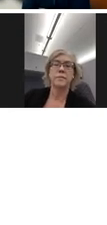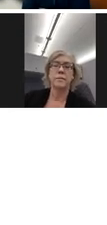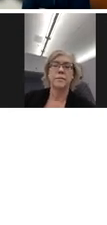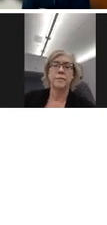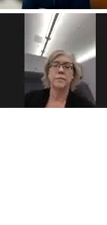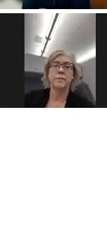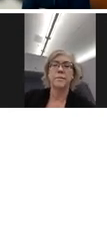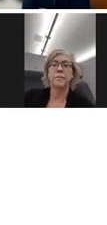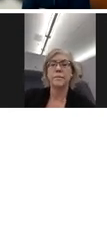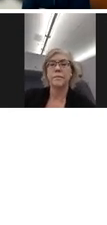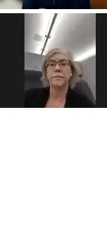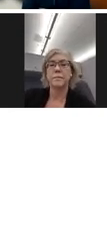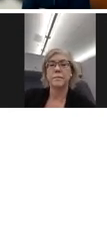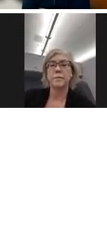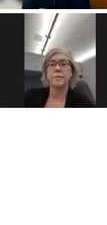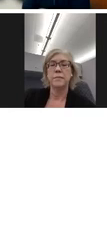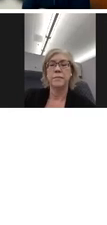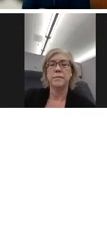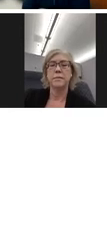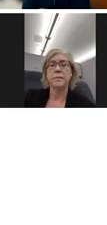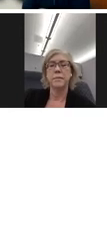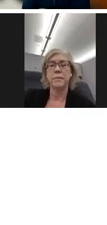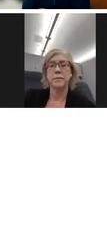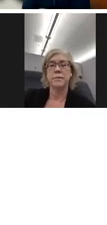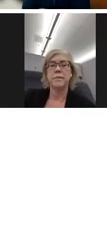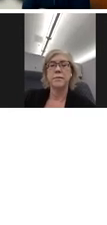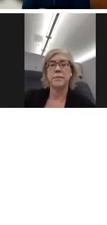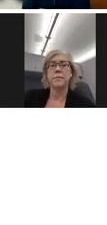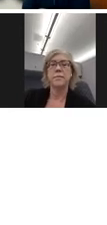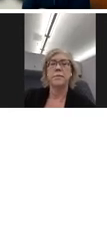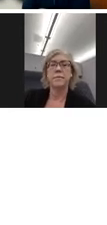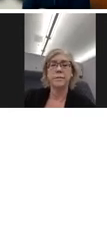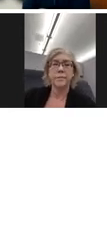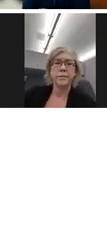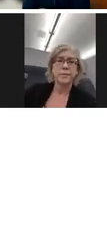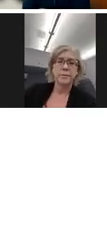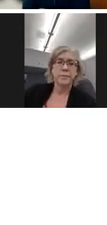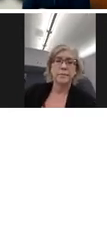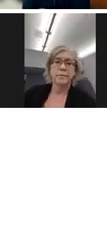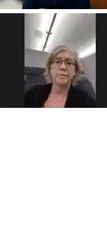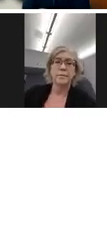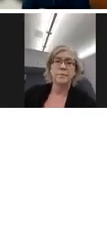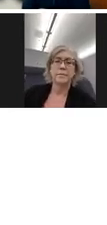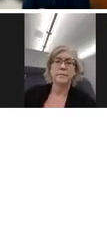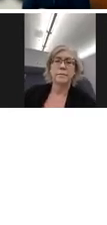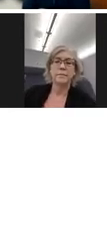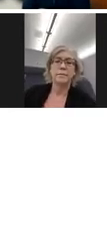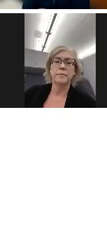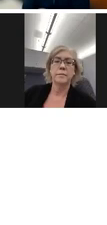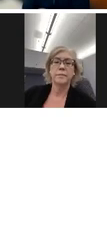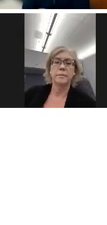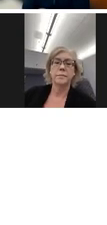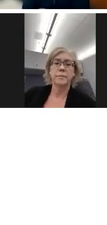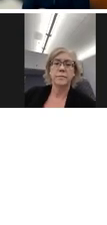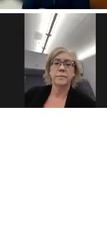services to 290s. SETA really has been working with this population for about 15 years. We've